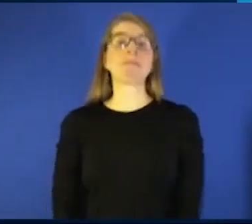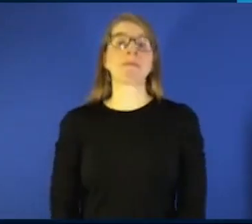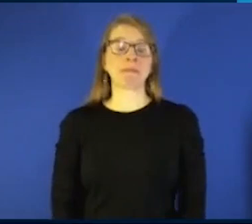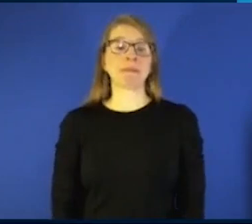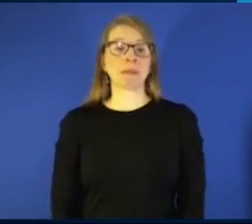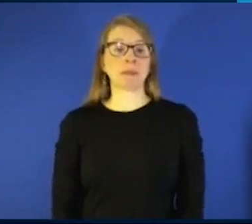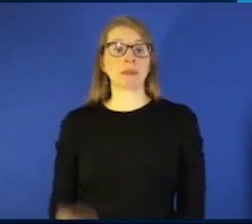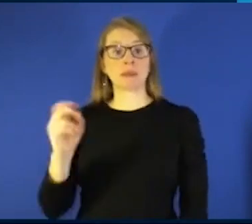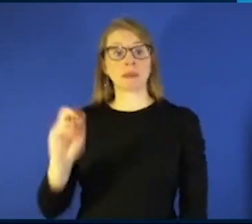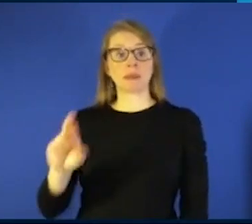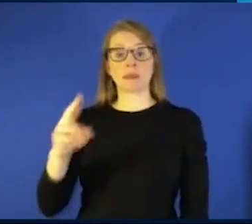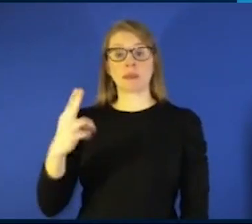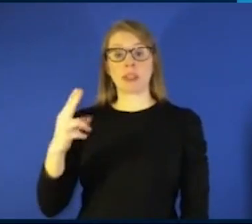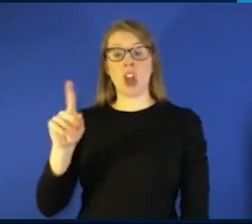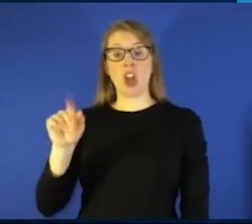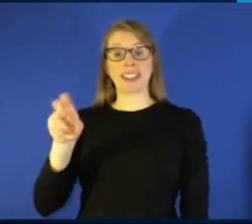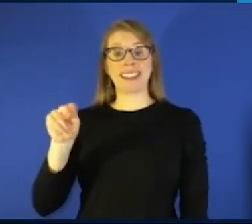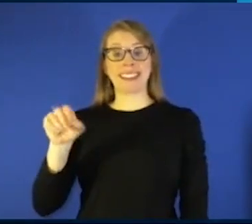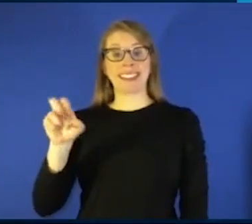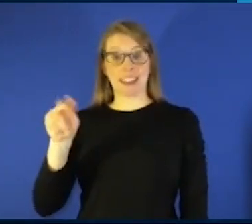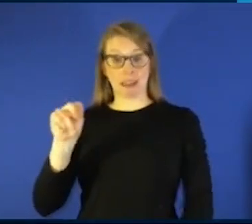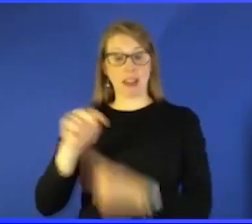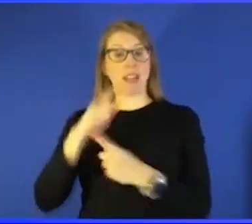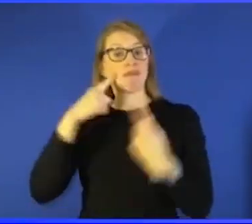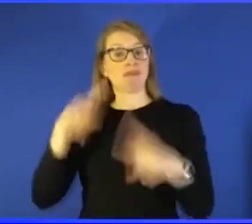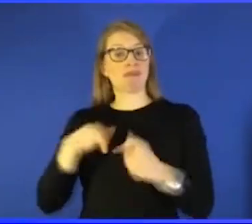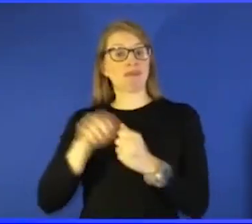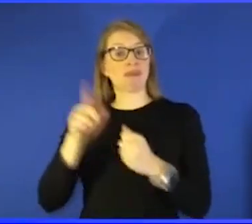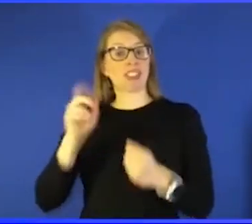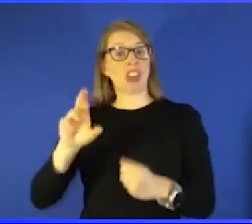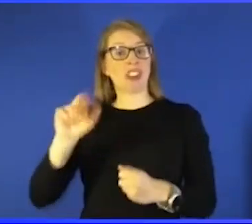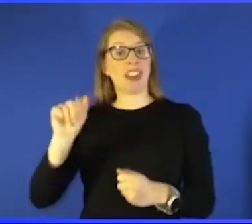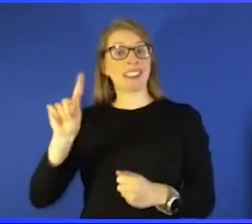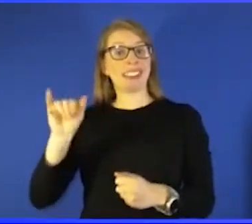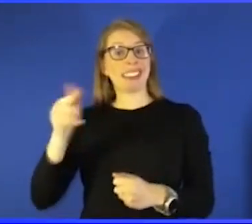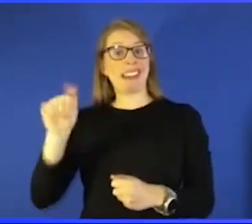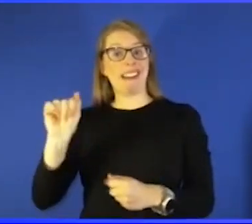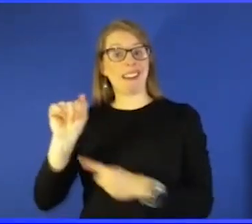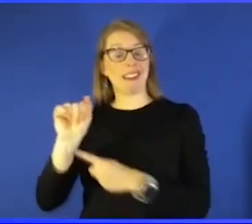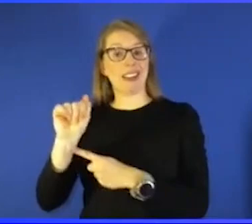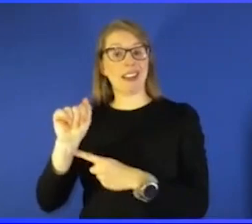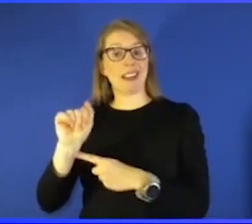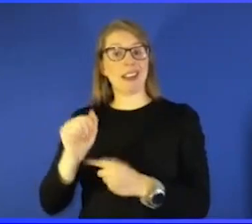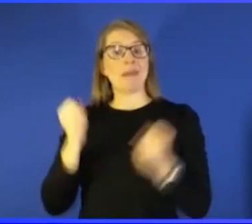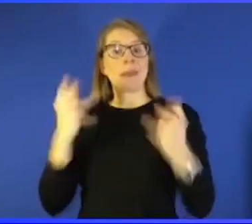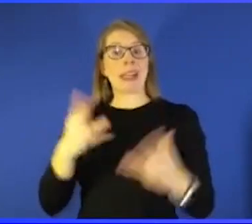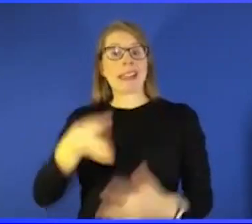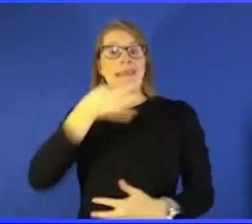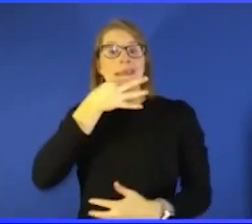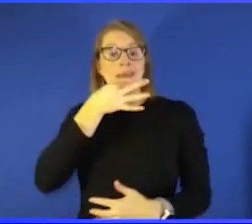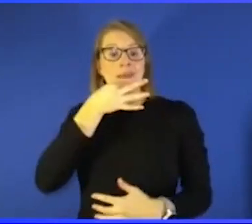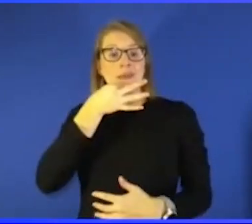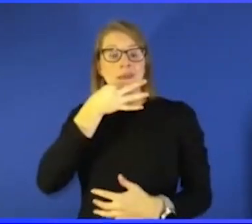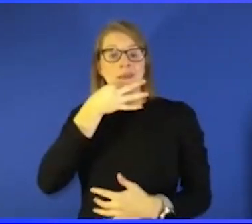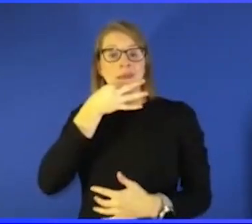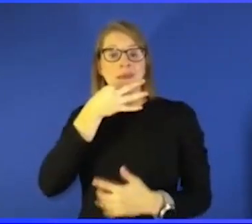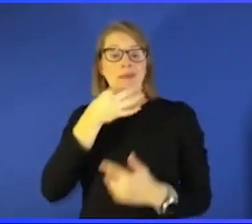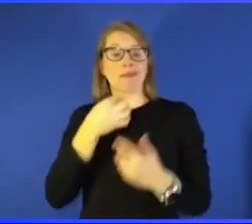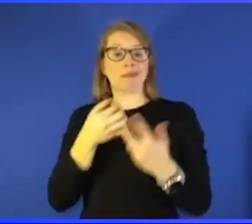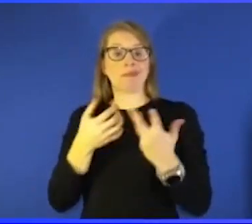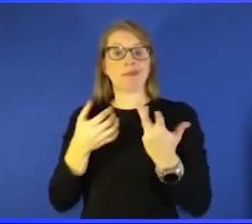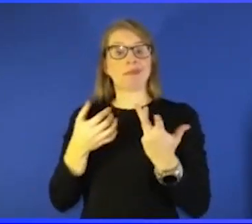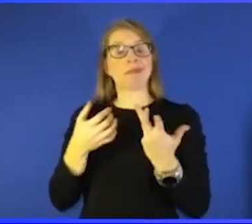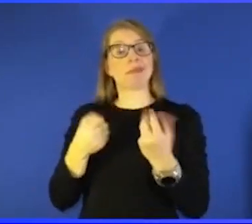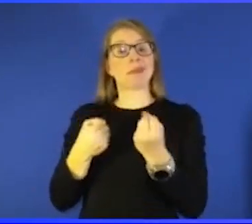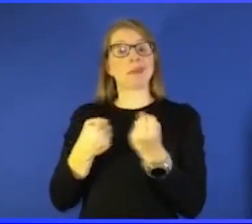Hawkinson, you're nodding. I would agree with Dr. Adiga, too. I think a lot of expert opinion has moved towards endorsing maybe getting that mRNA